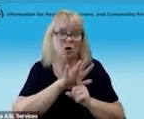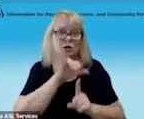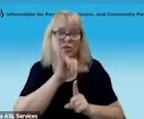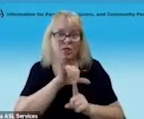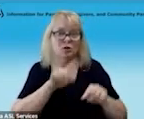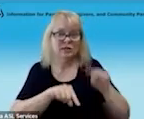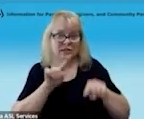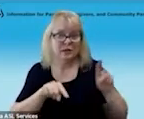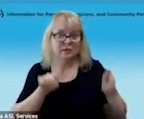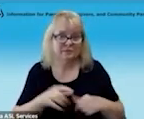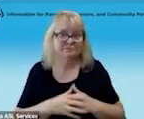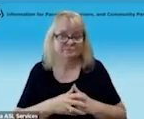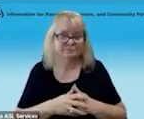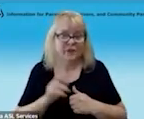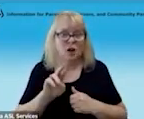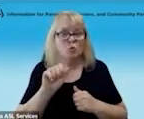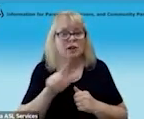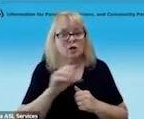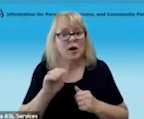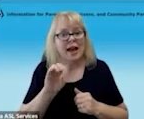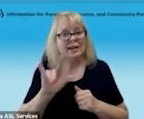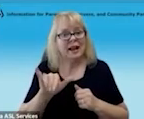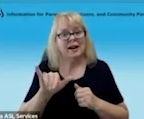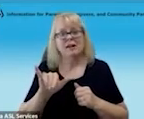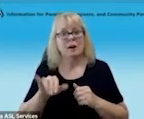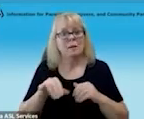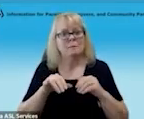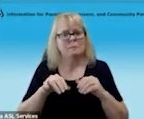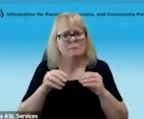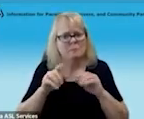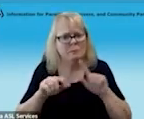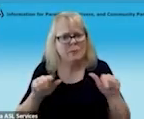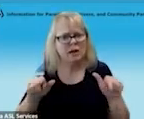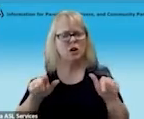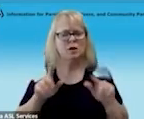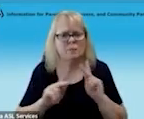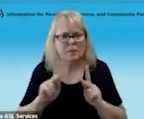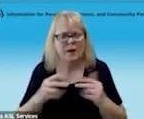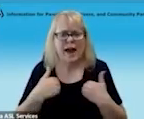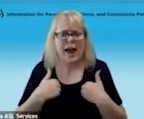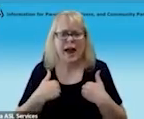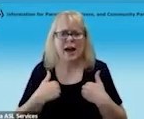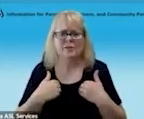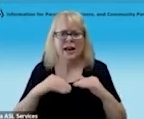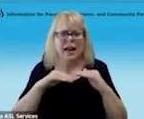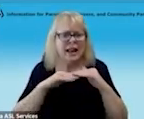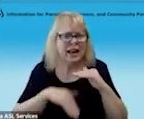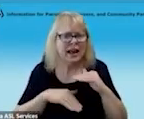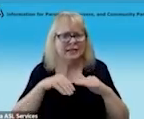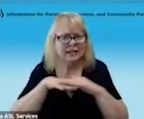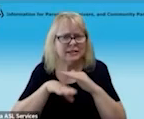Racial disparities in health existed before the pandemic. The pandemic just exposed